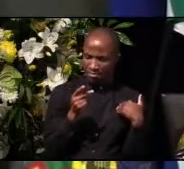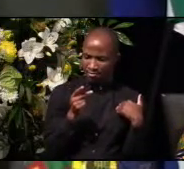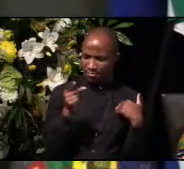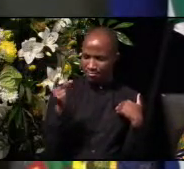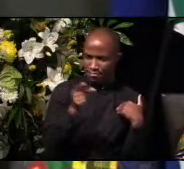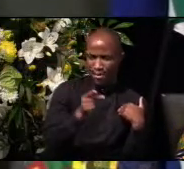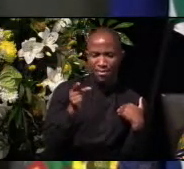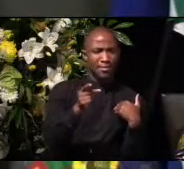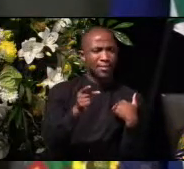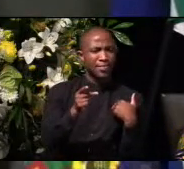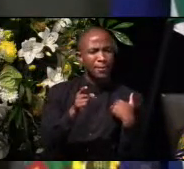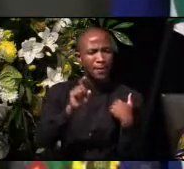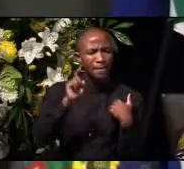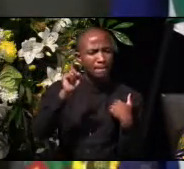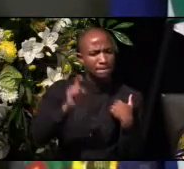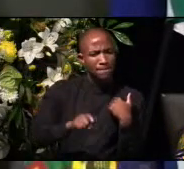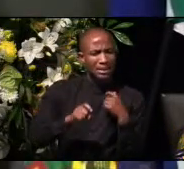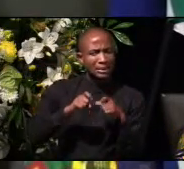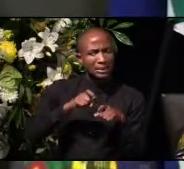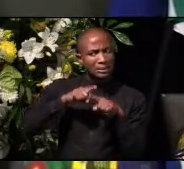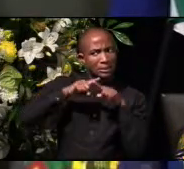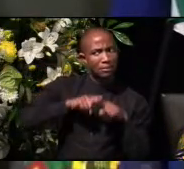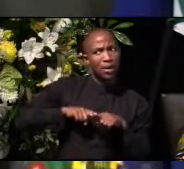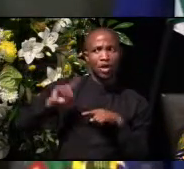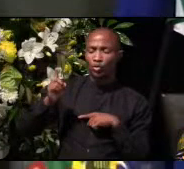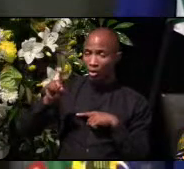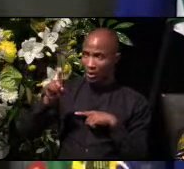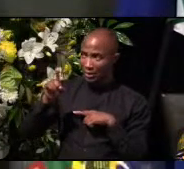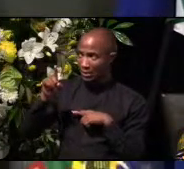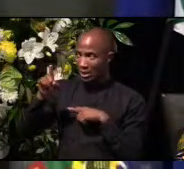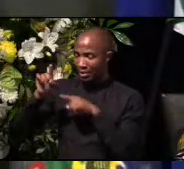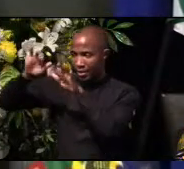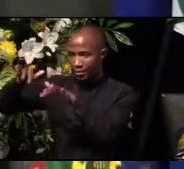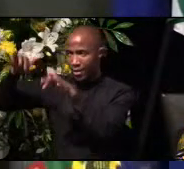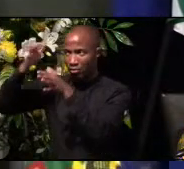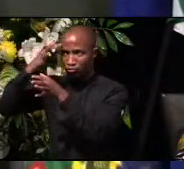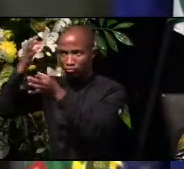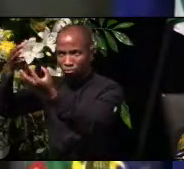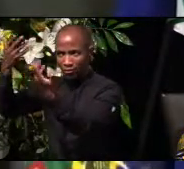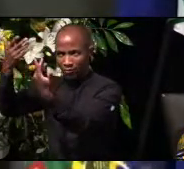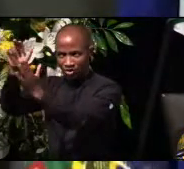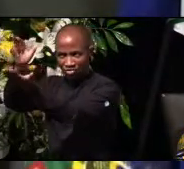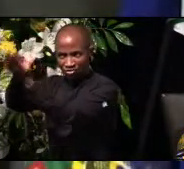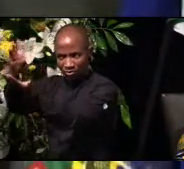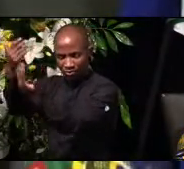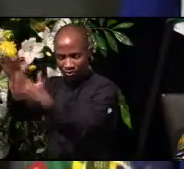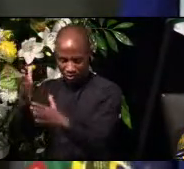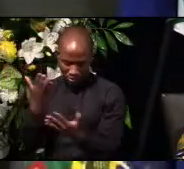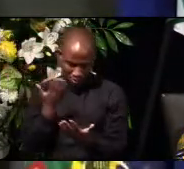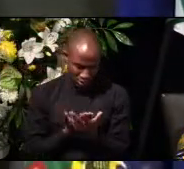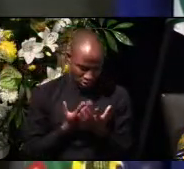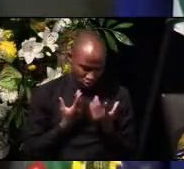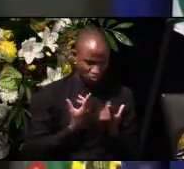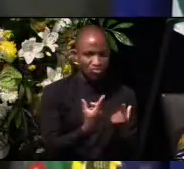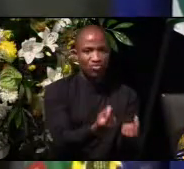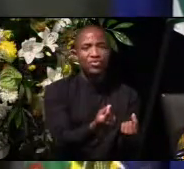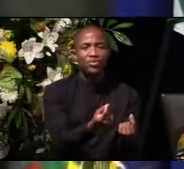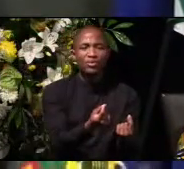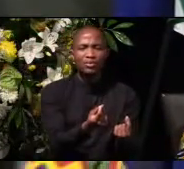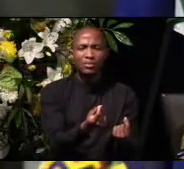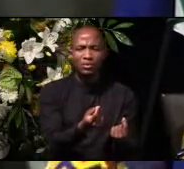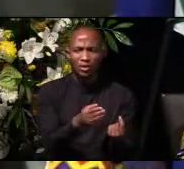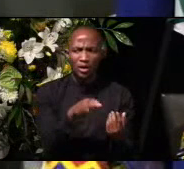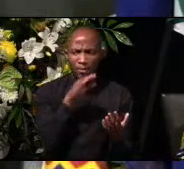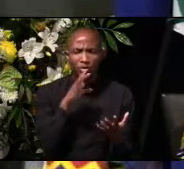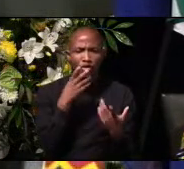dependent on the approval of parliament for the work that they are doing that they must account for what they are doing